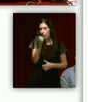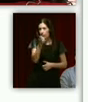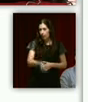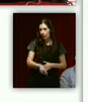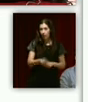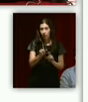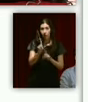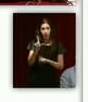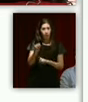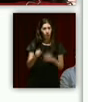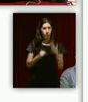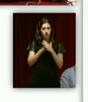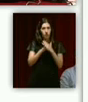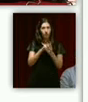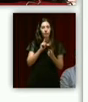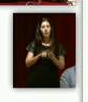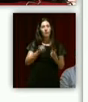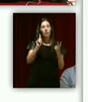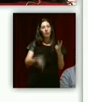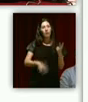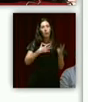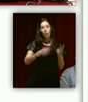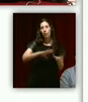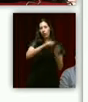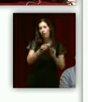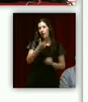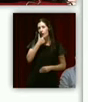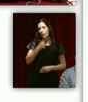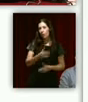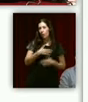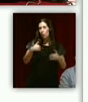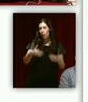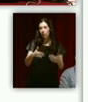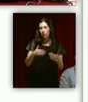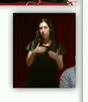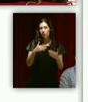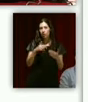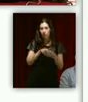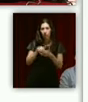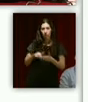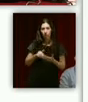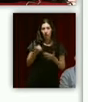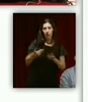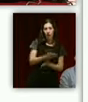goal was to get a cheap hardware that can be easily adapted,